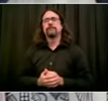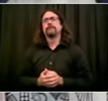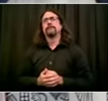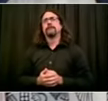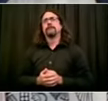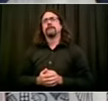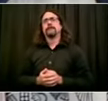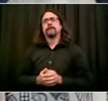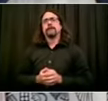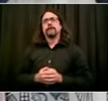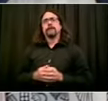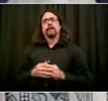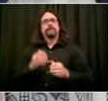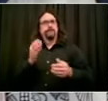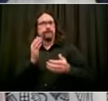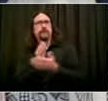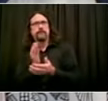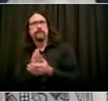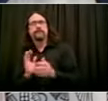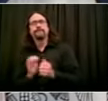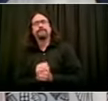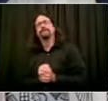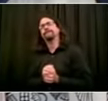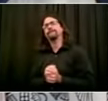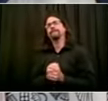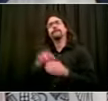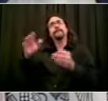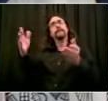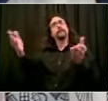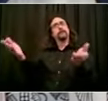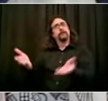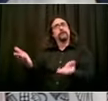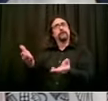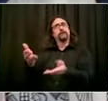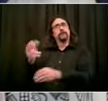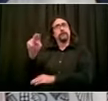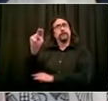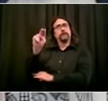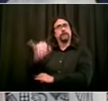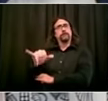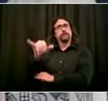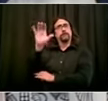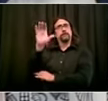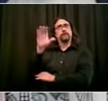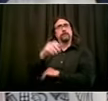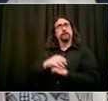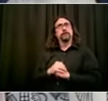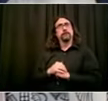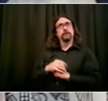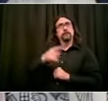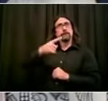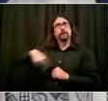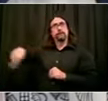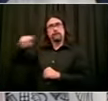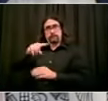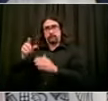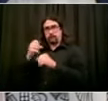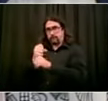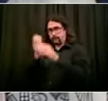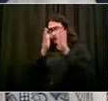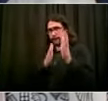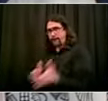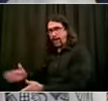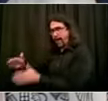York has presented a plan to the state on how we address these clusters. We've gone over the plan